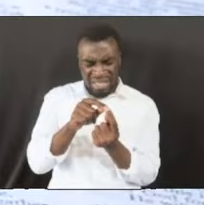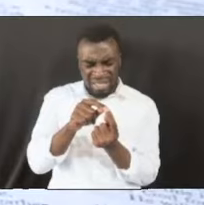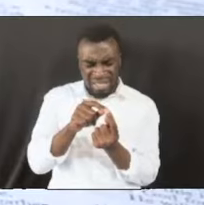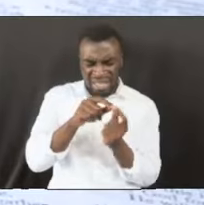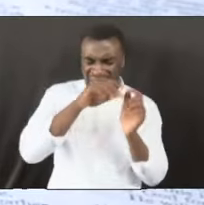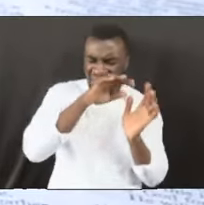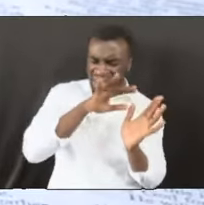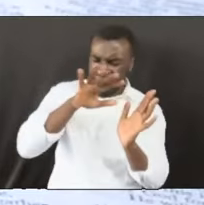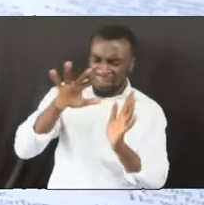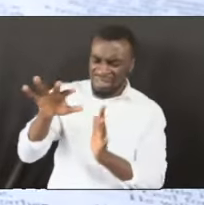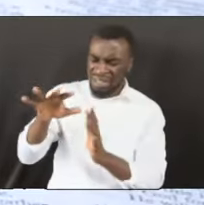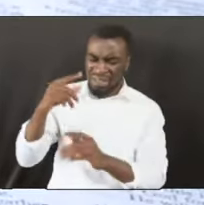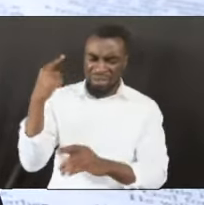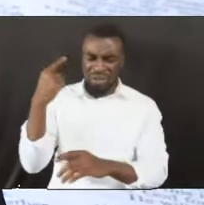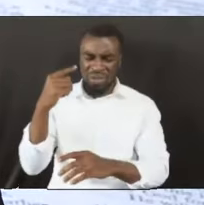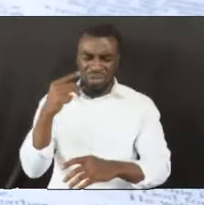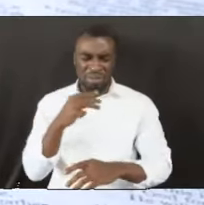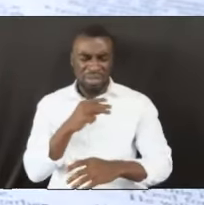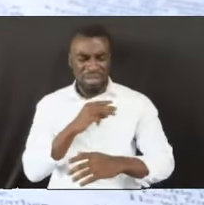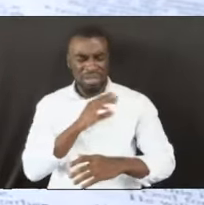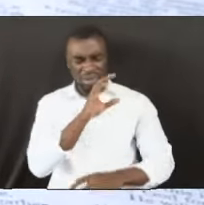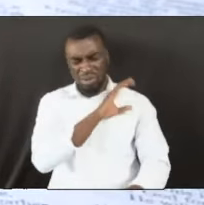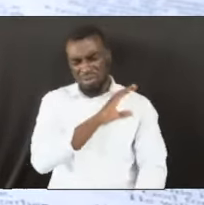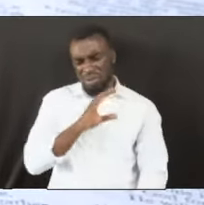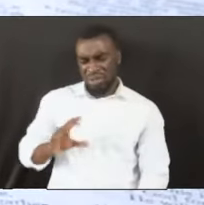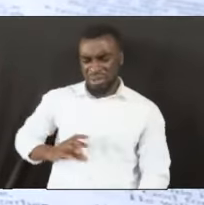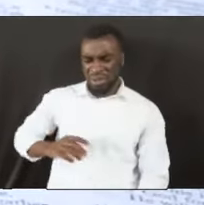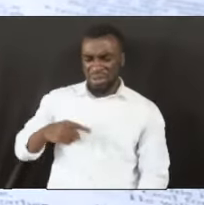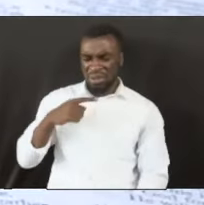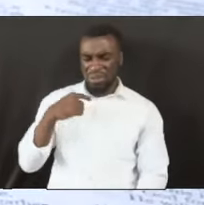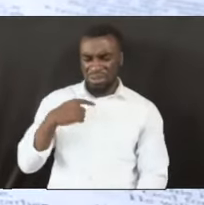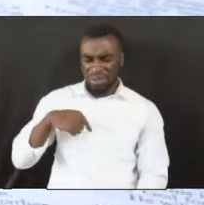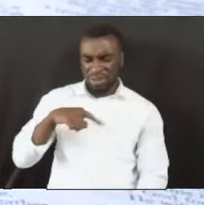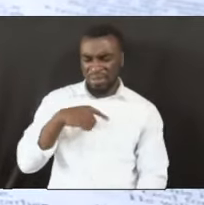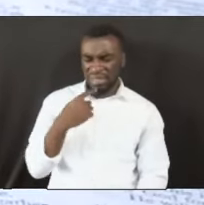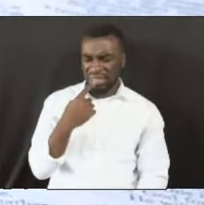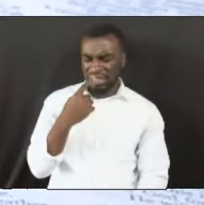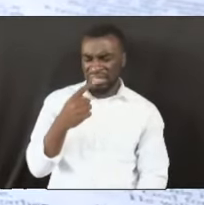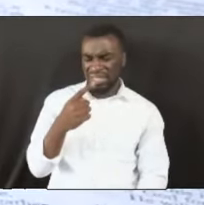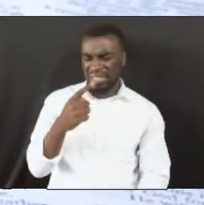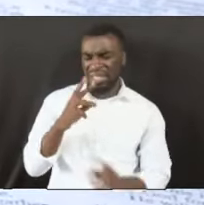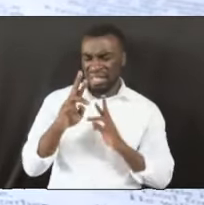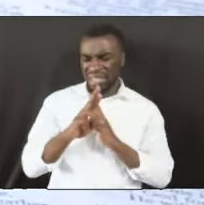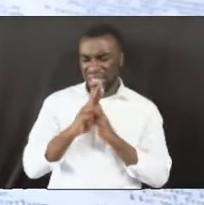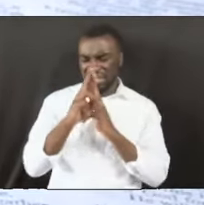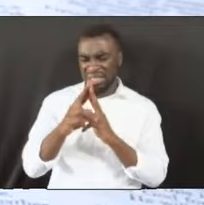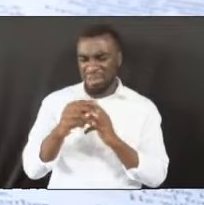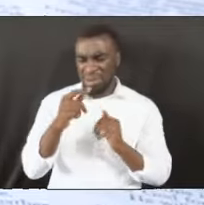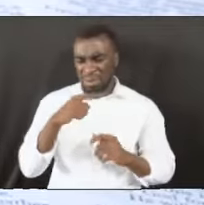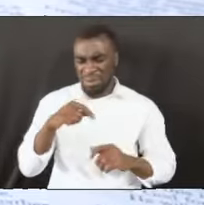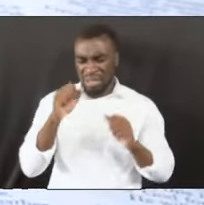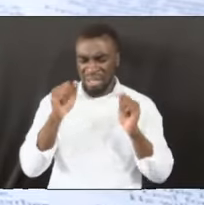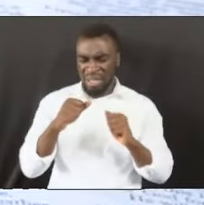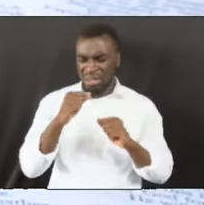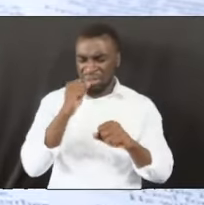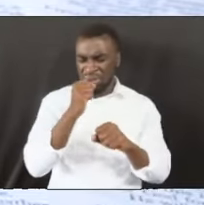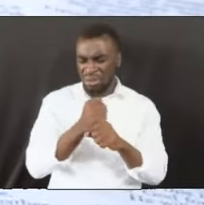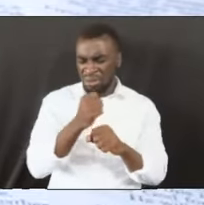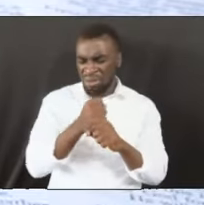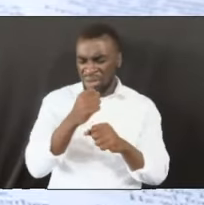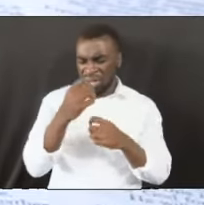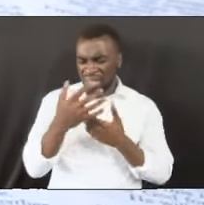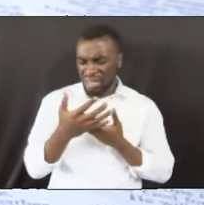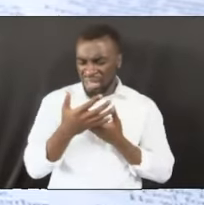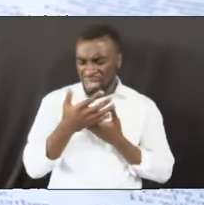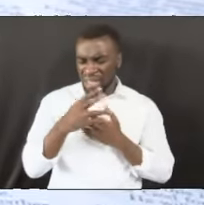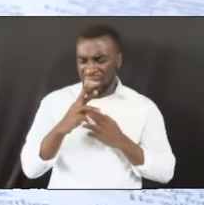commission. Oh God, we have seen the implications. We can only do it at the peril of our souls. All these sons that have been raised